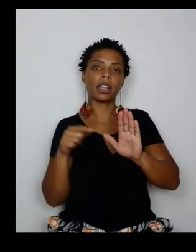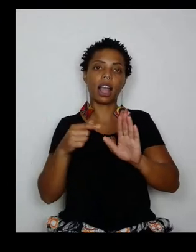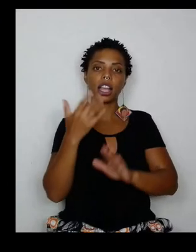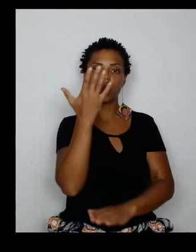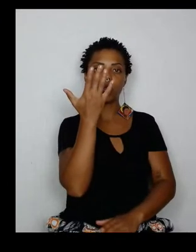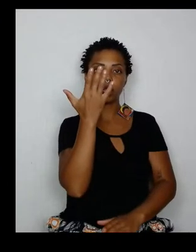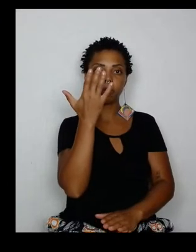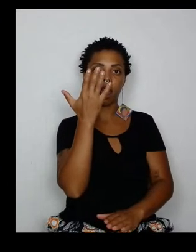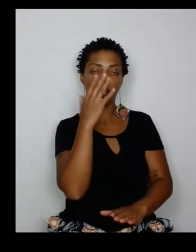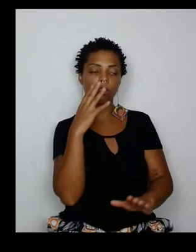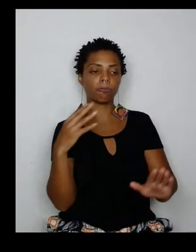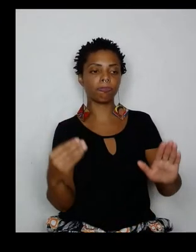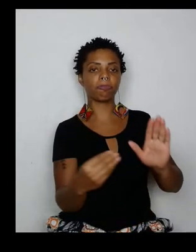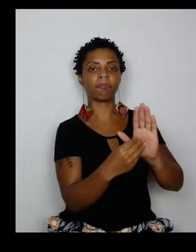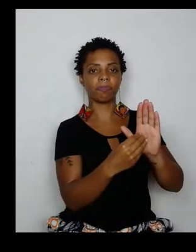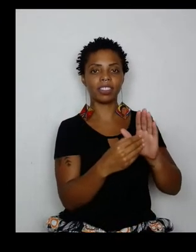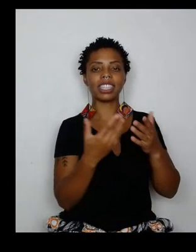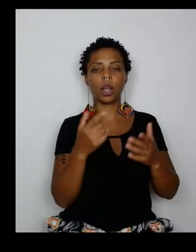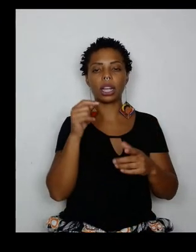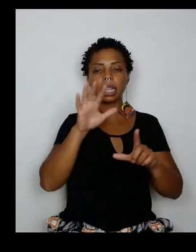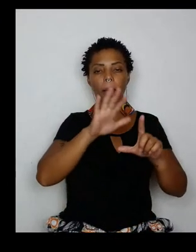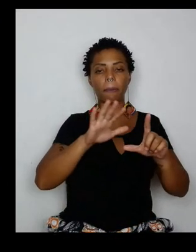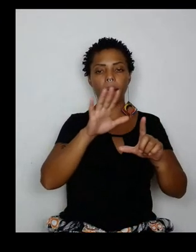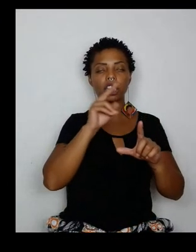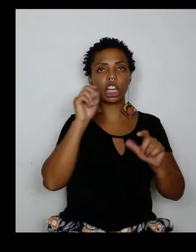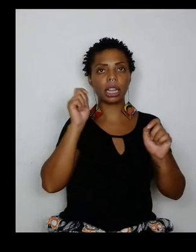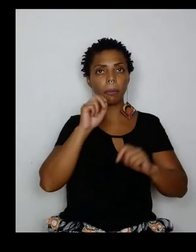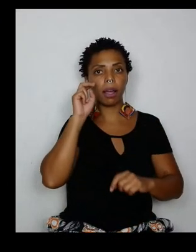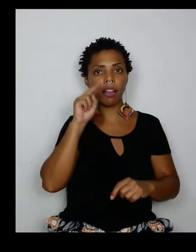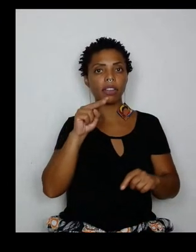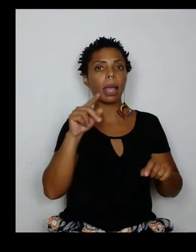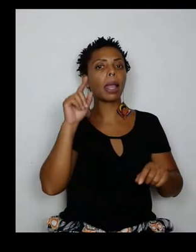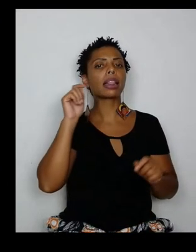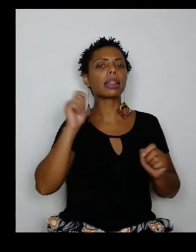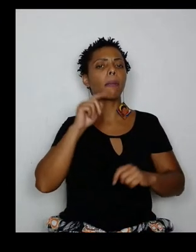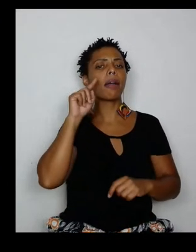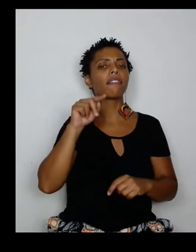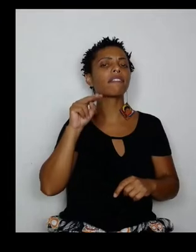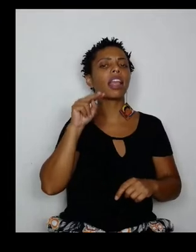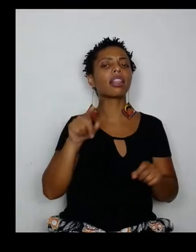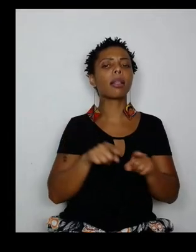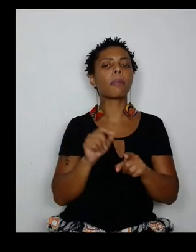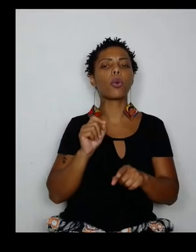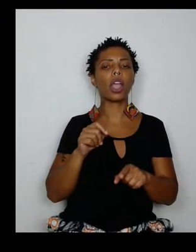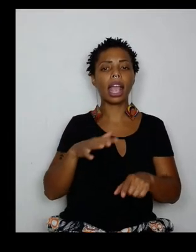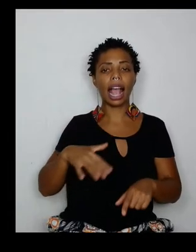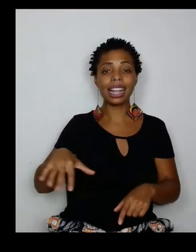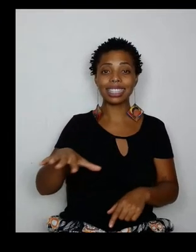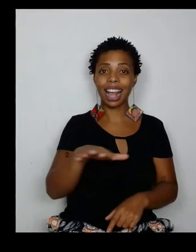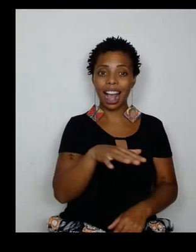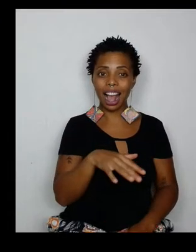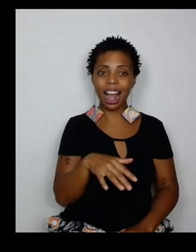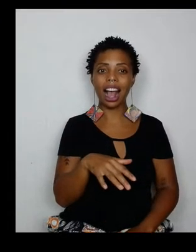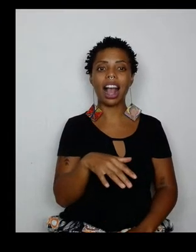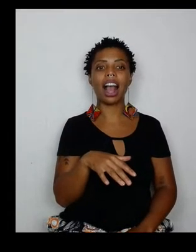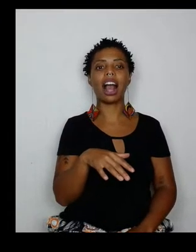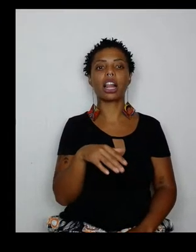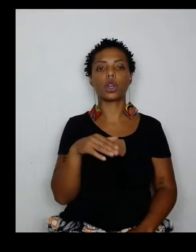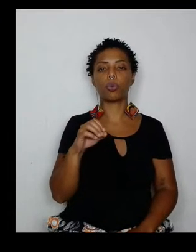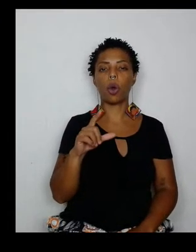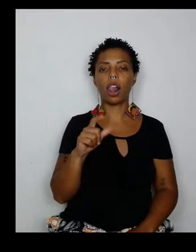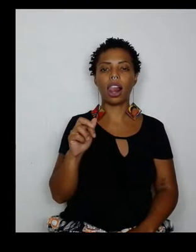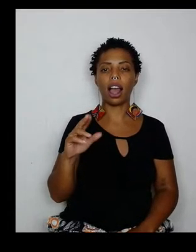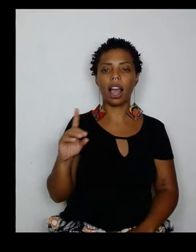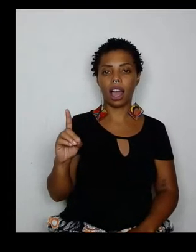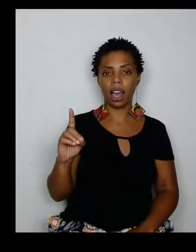that the room in which the mana tu papa seems to be hanging is not in